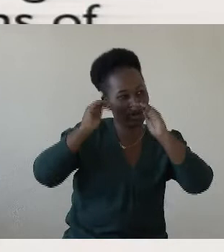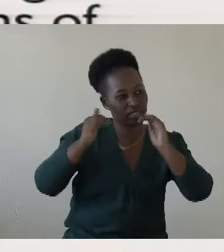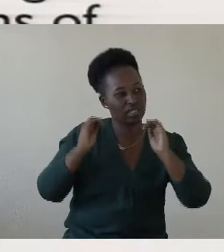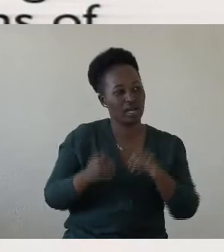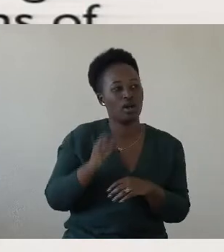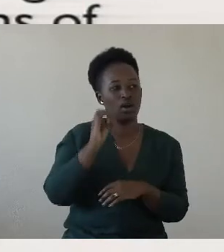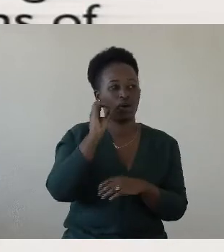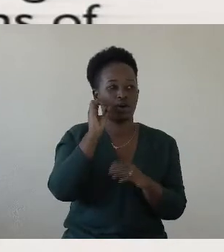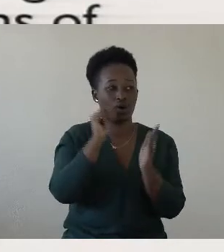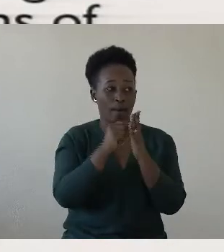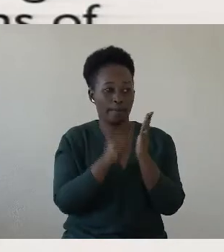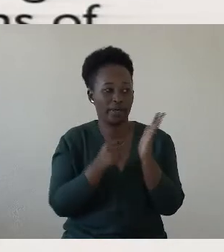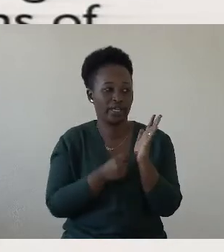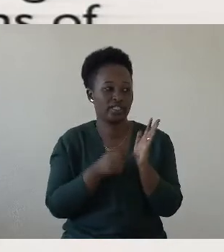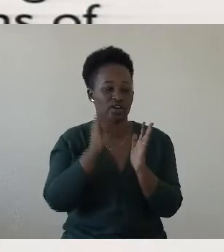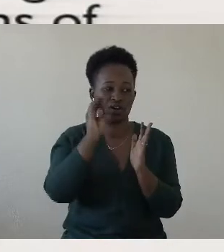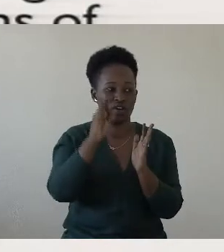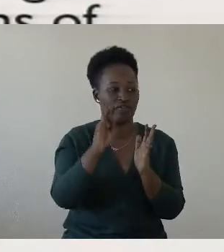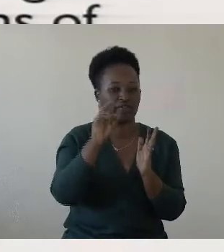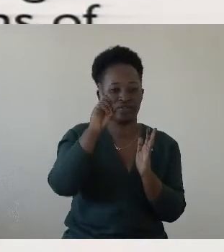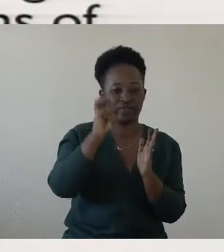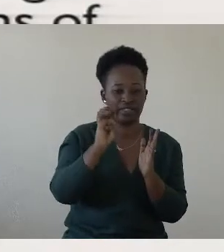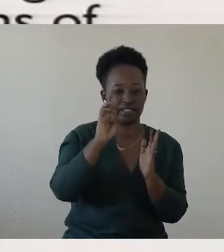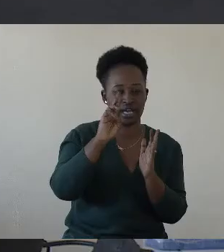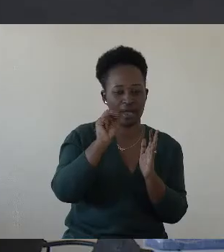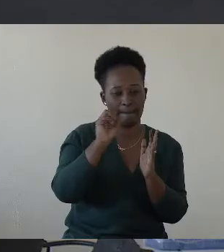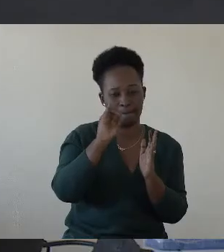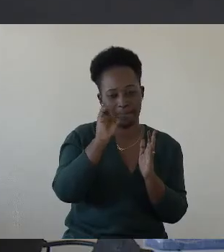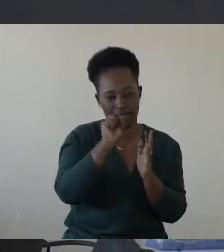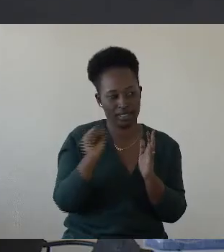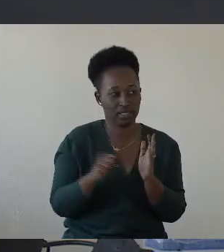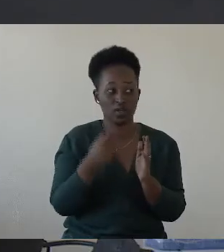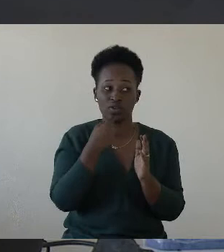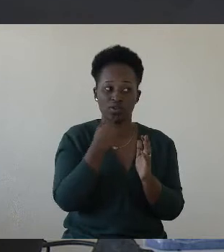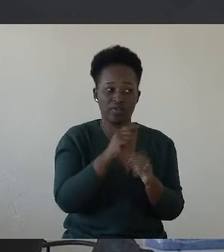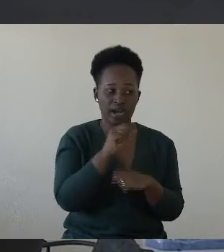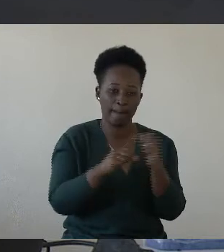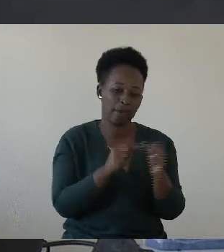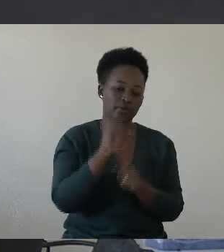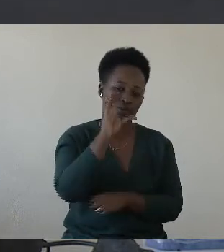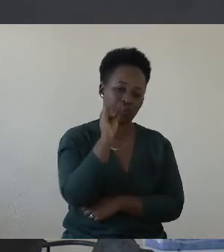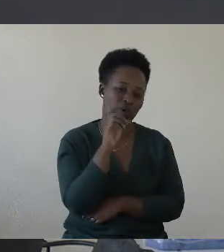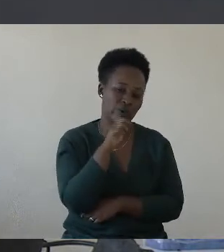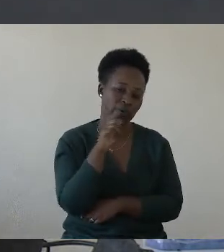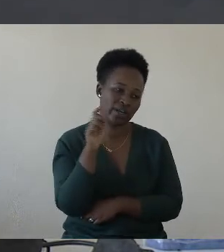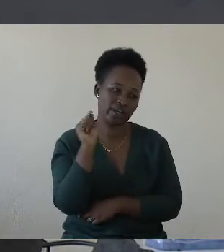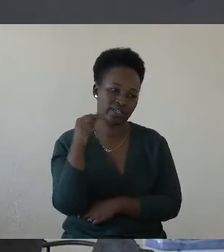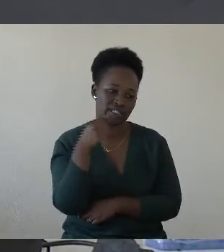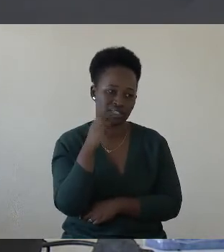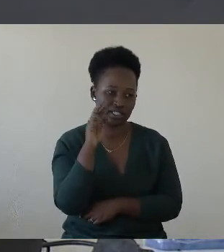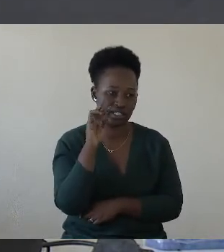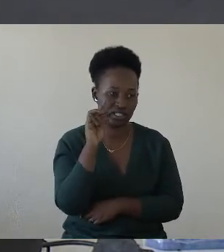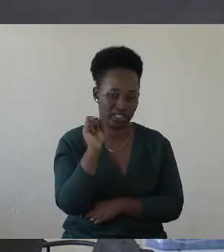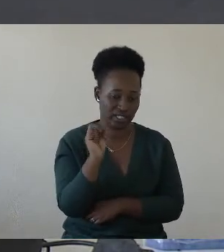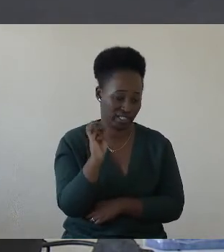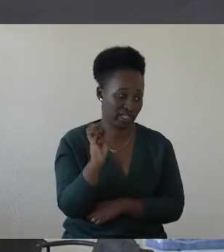you call collagen. Talk about the collagen. We talked about the major protein that is found in dermis is called